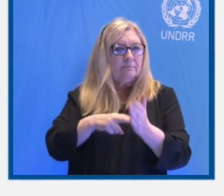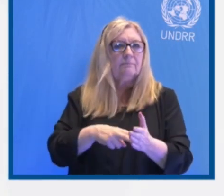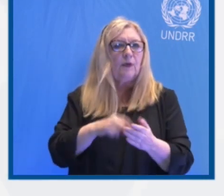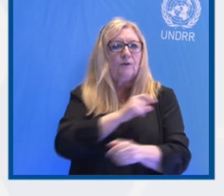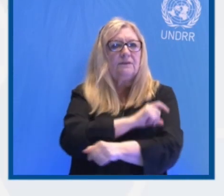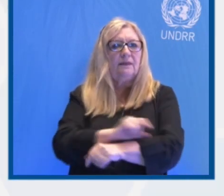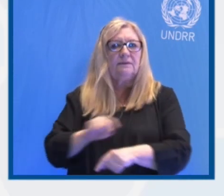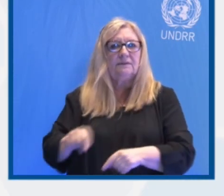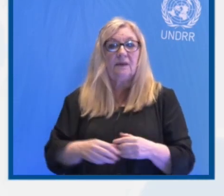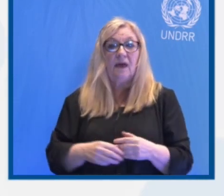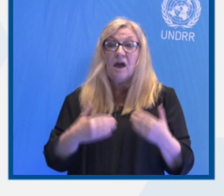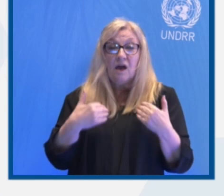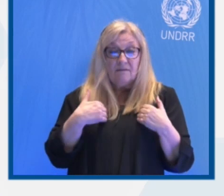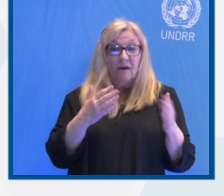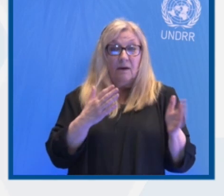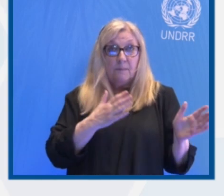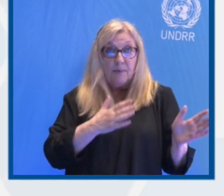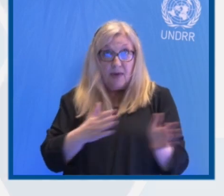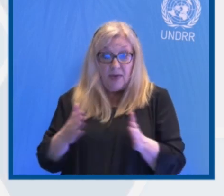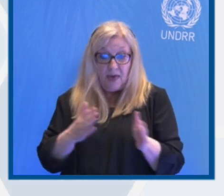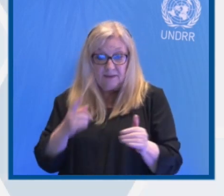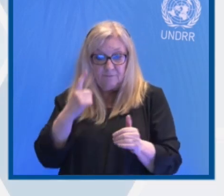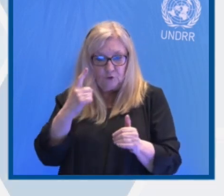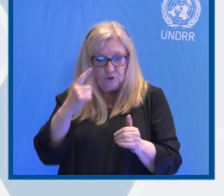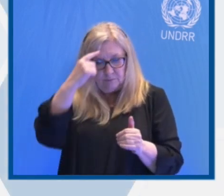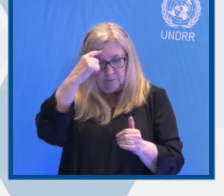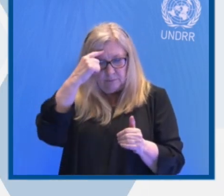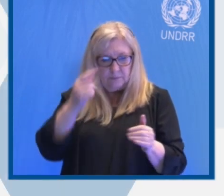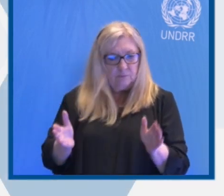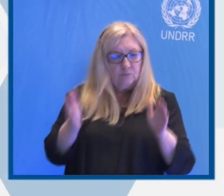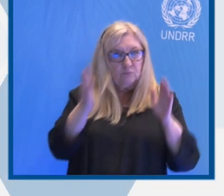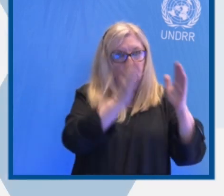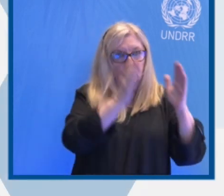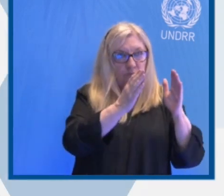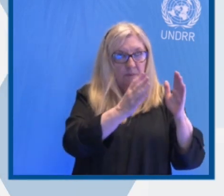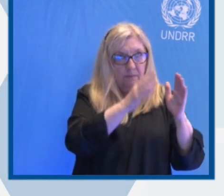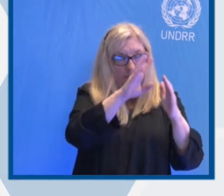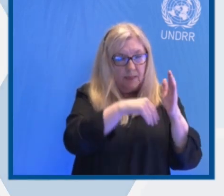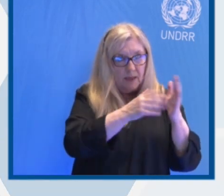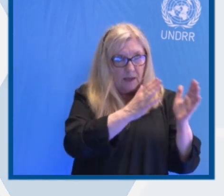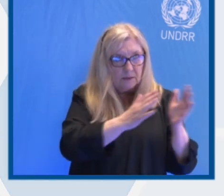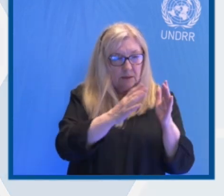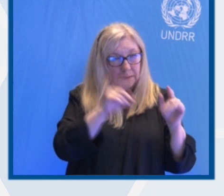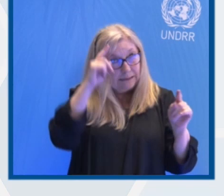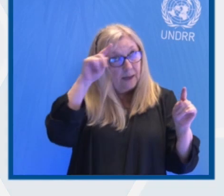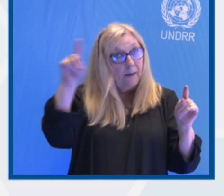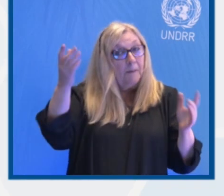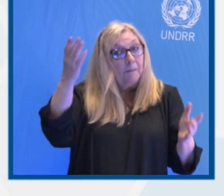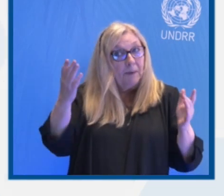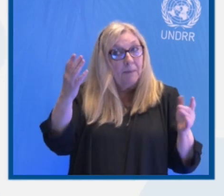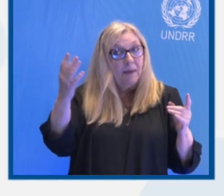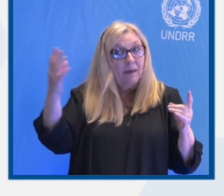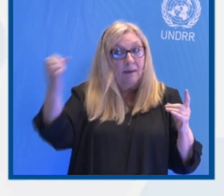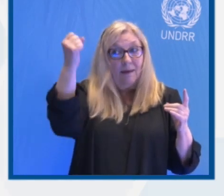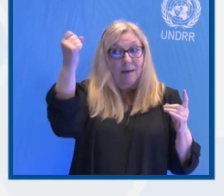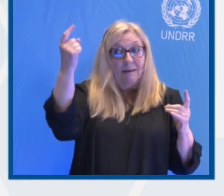planning period before a disaster happens. In that planning period, you have the opportunity to build resiliency